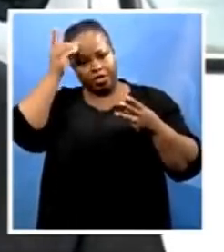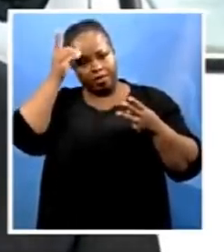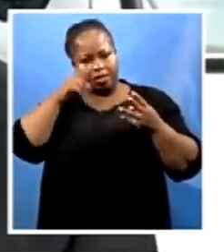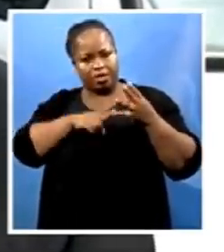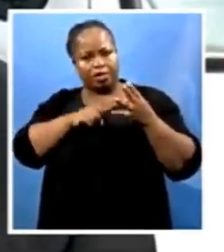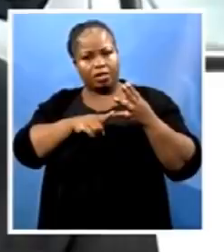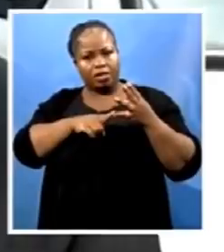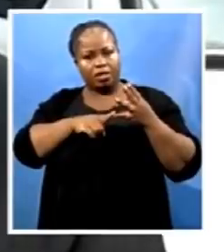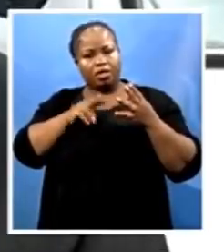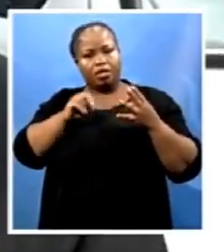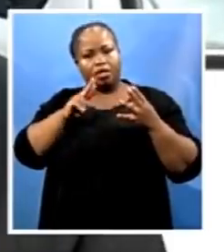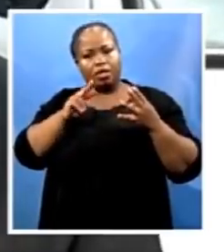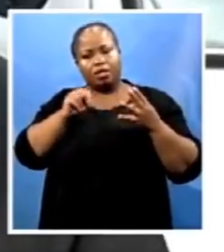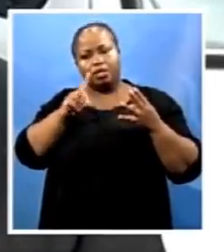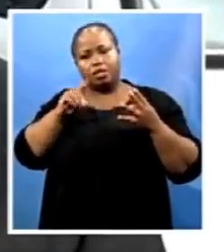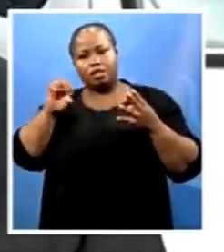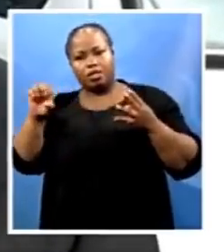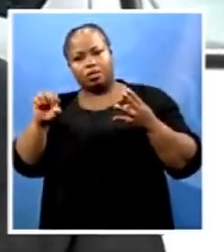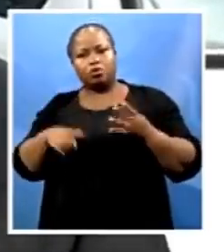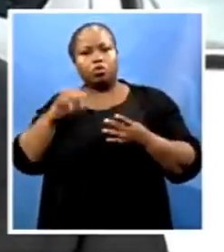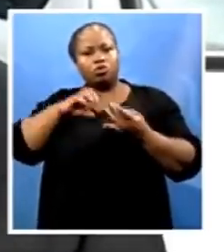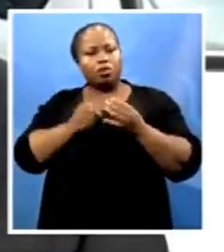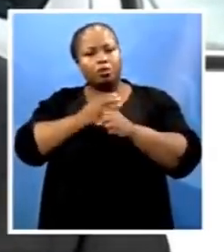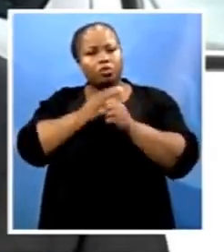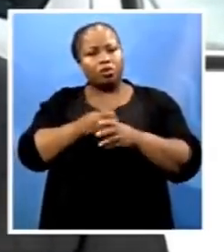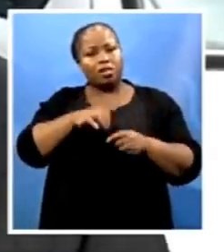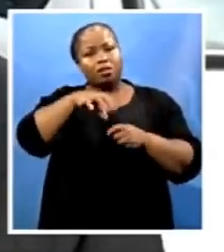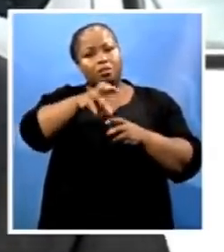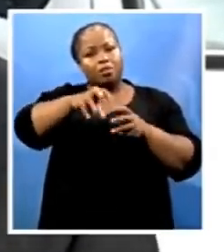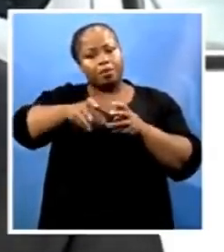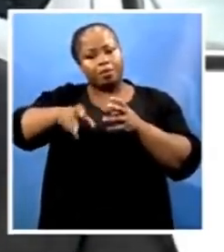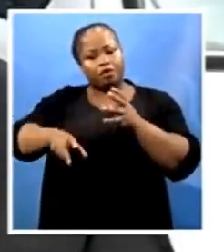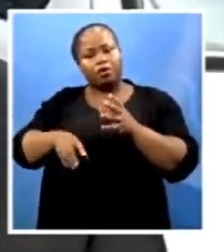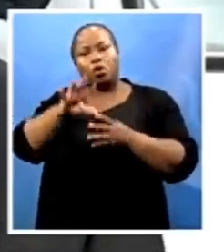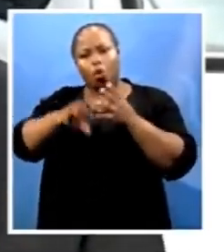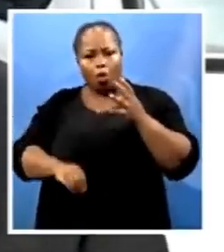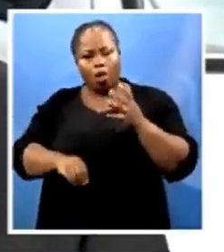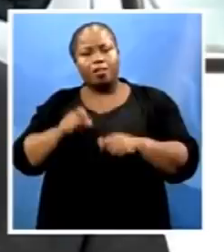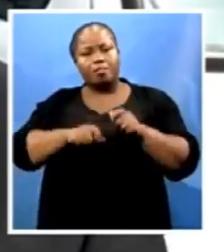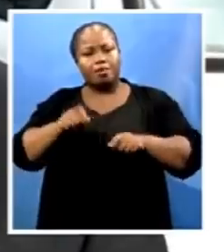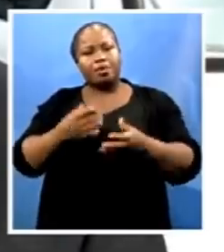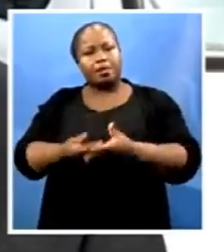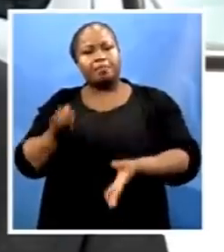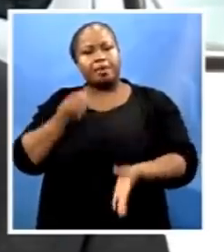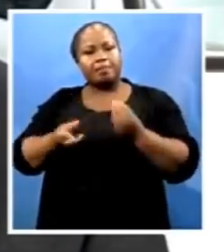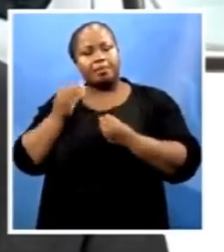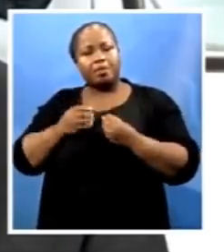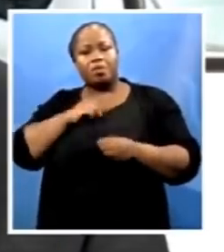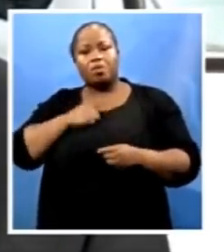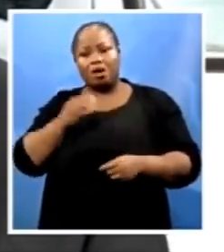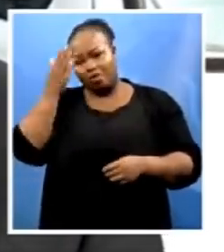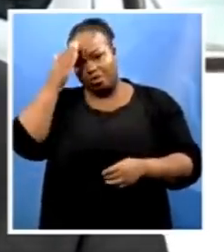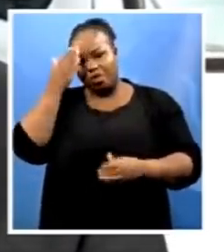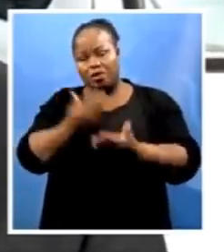all corners of the province in the quickest time possible because of the agency that we have in terms of ensuring